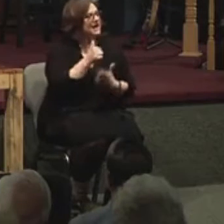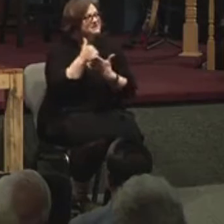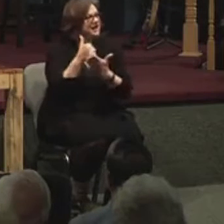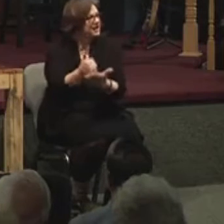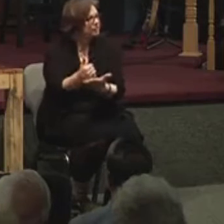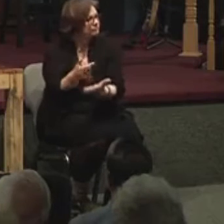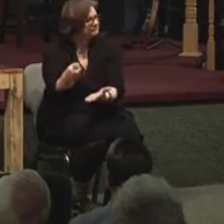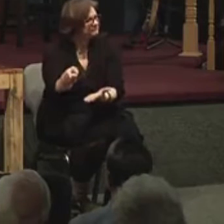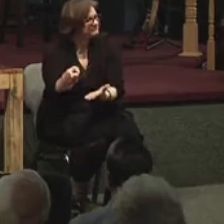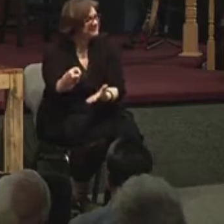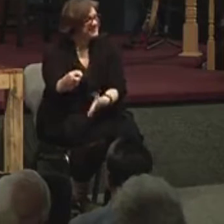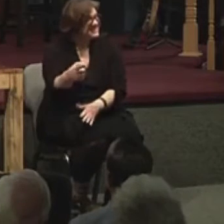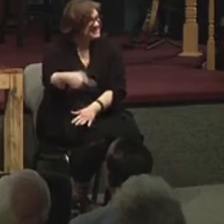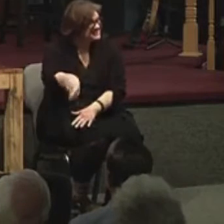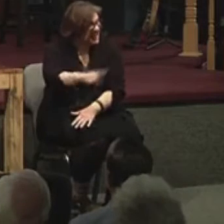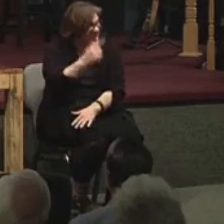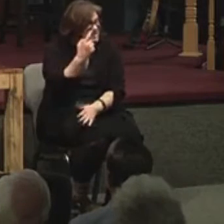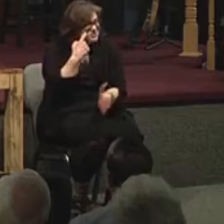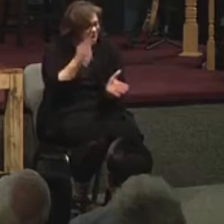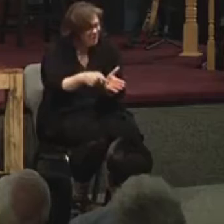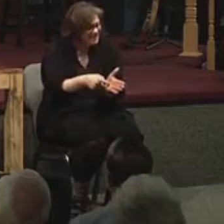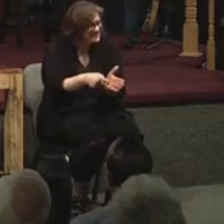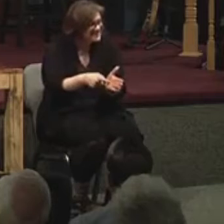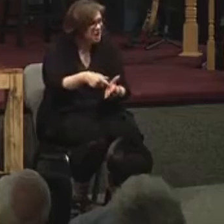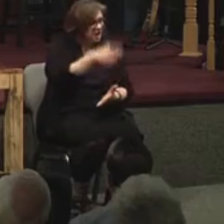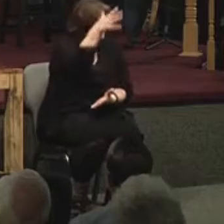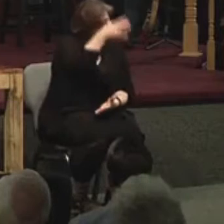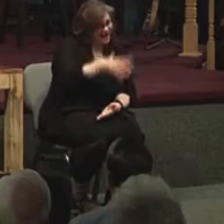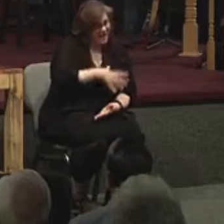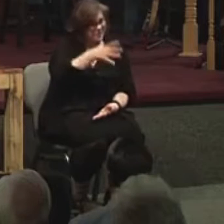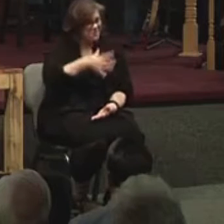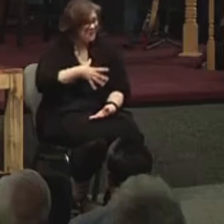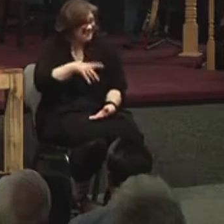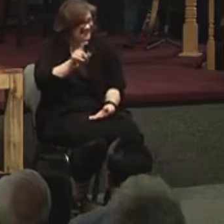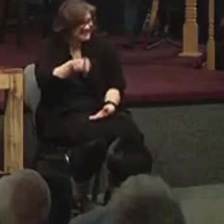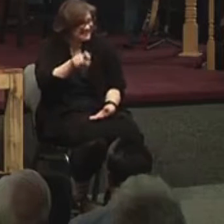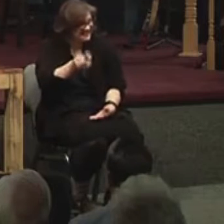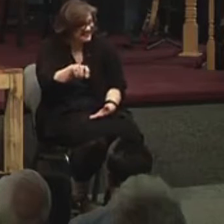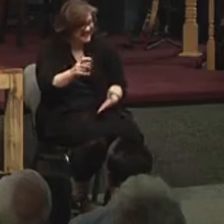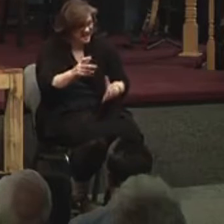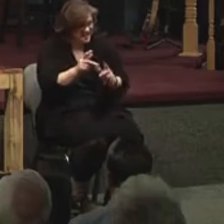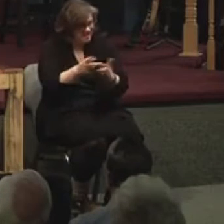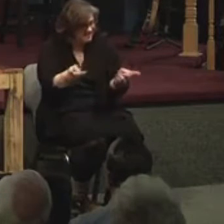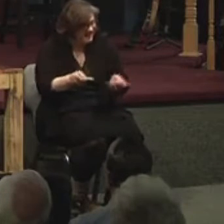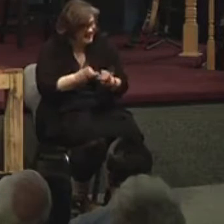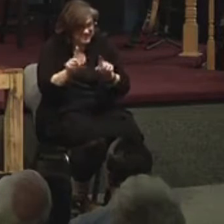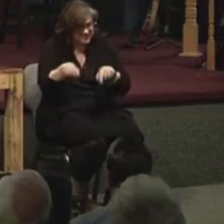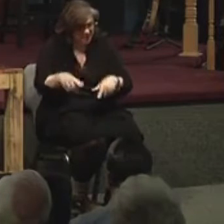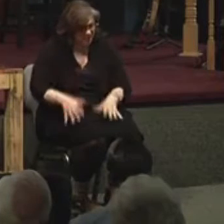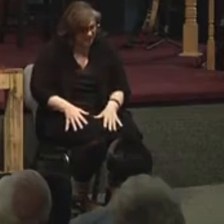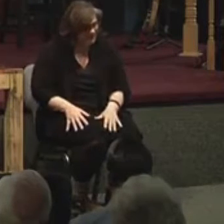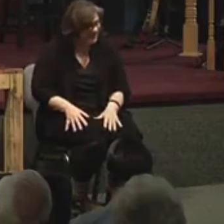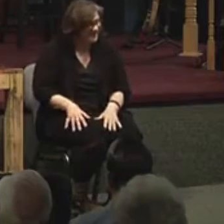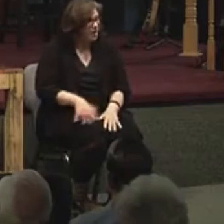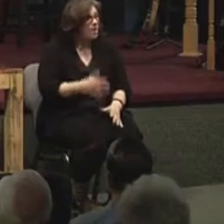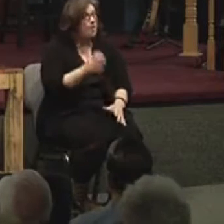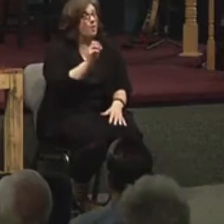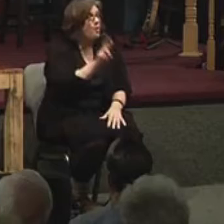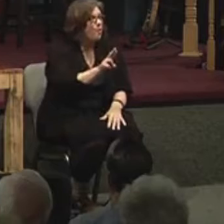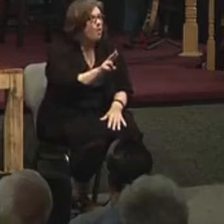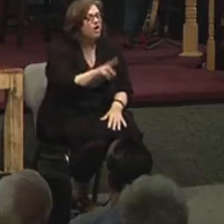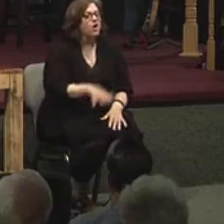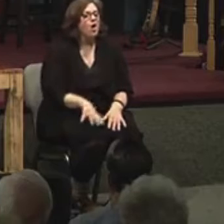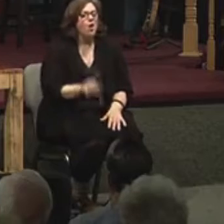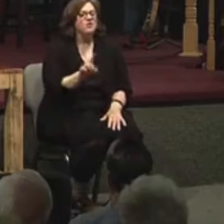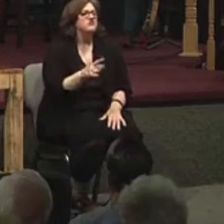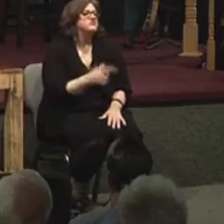they notice the need that this man came to town and his wife was extremely pregnant and they had no place to go? Or were they so wrapped